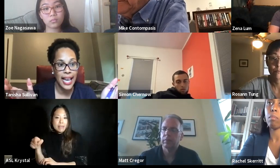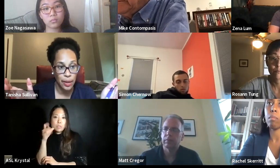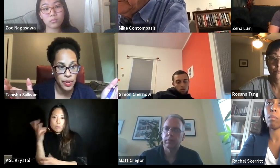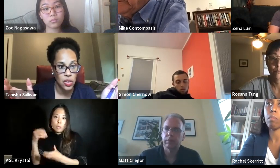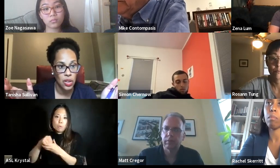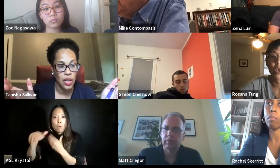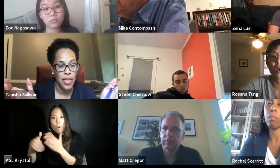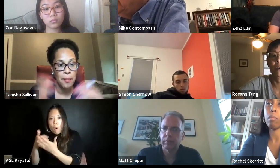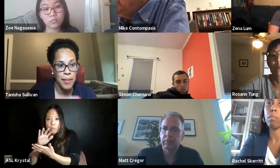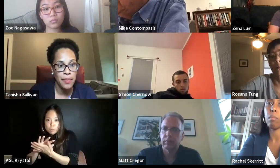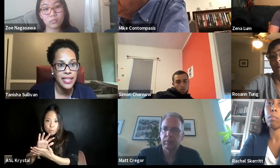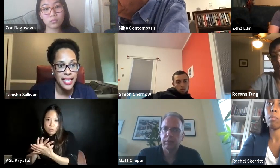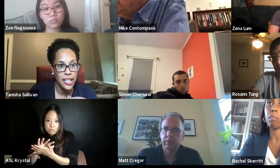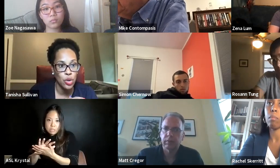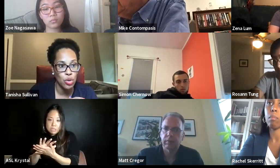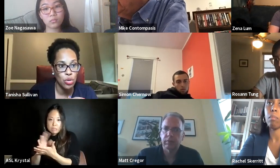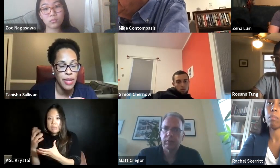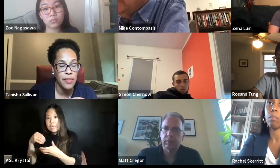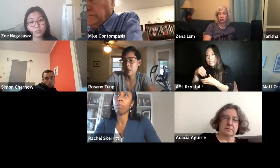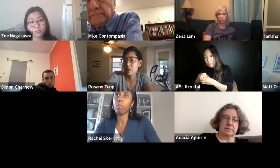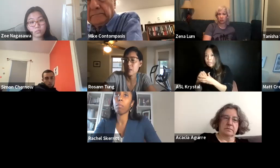school types that may be sending